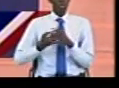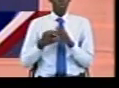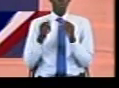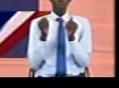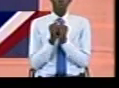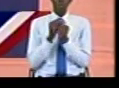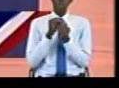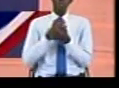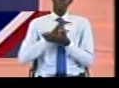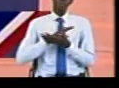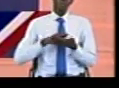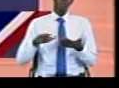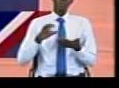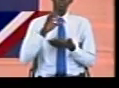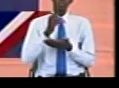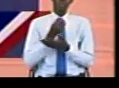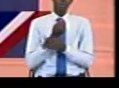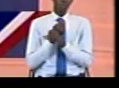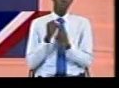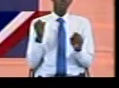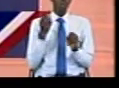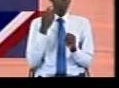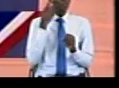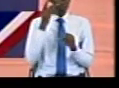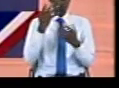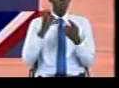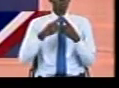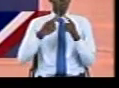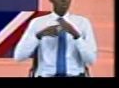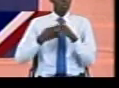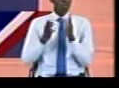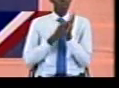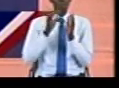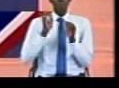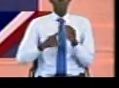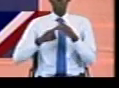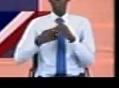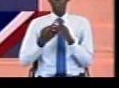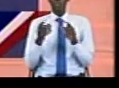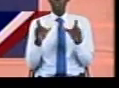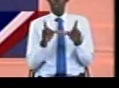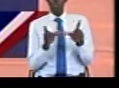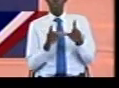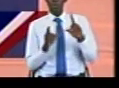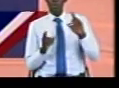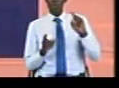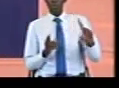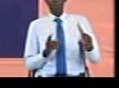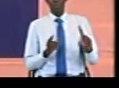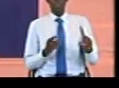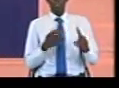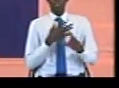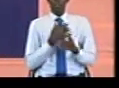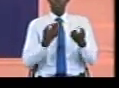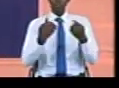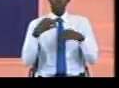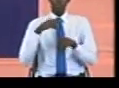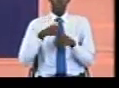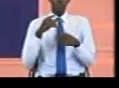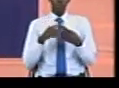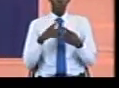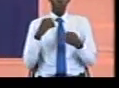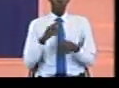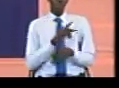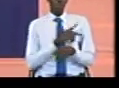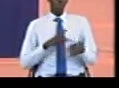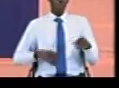go, you have to start at level one. You have the rudiments first. And so when you come into the kingdom of God, you cannot say,